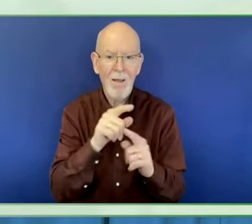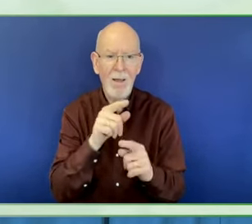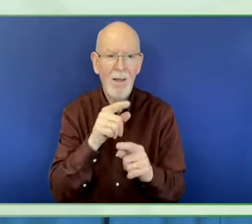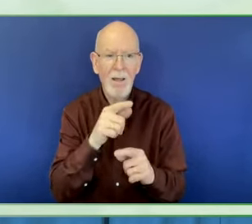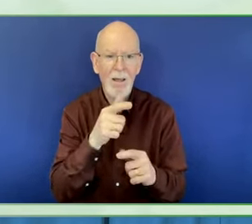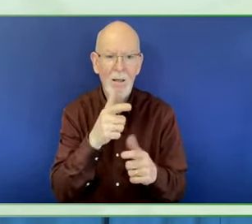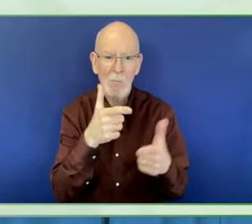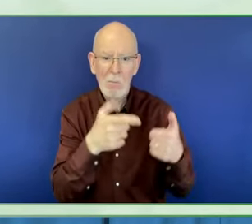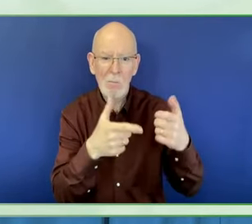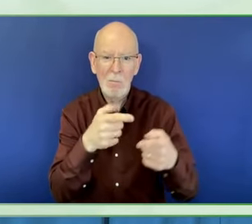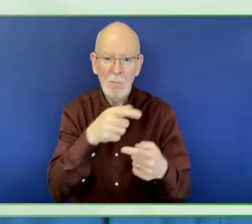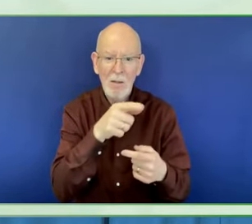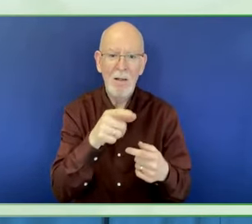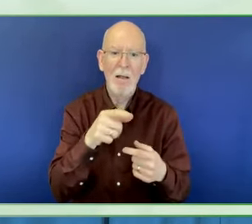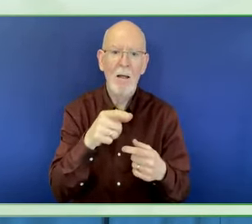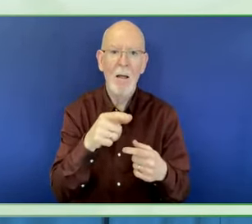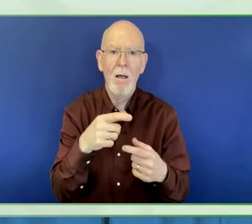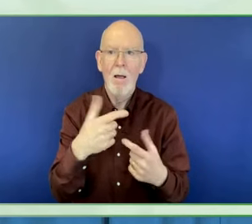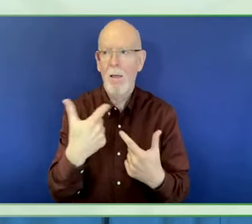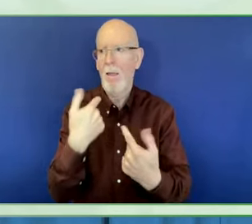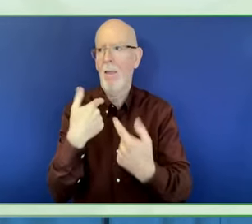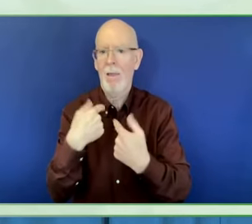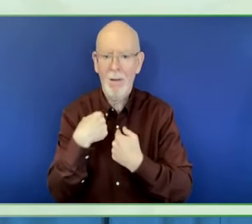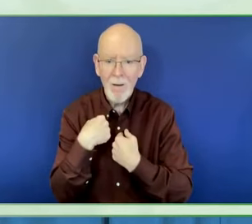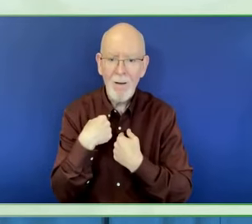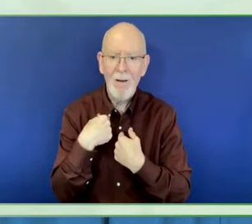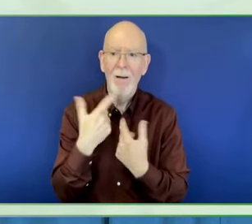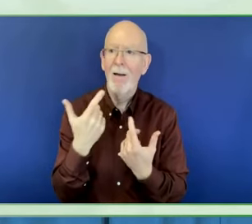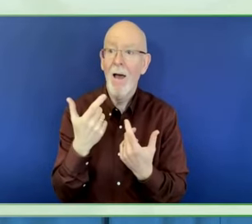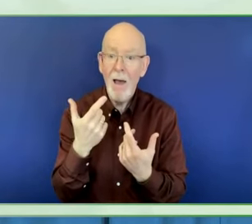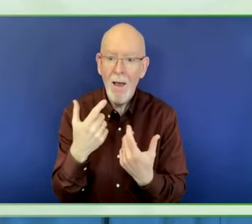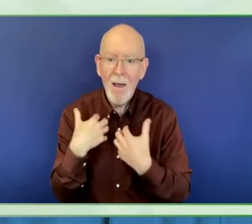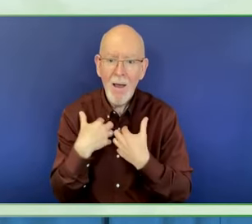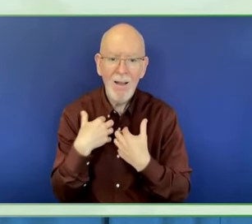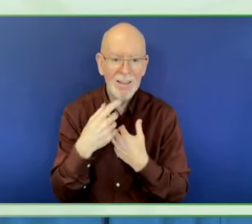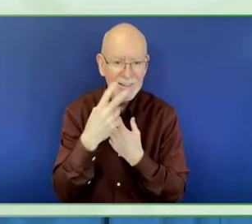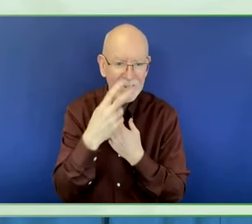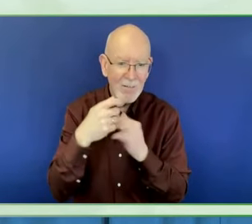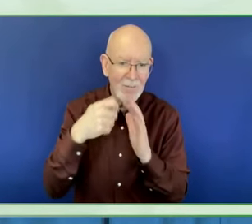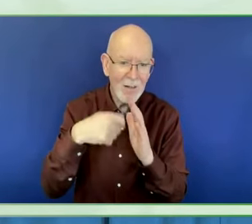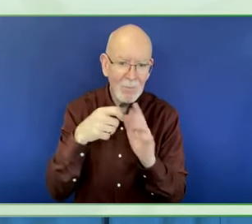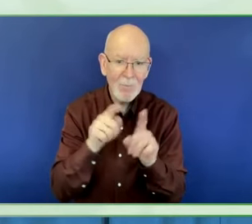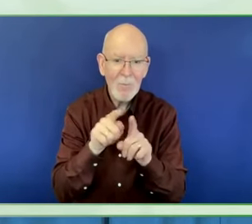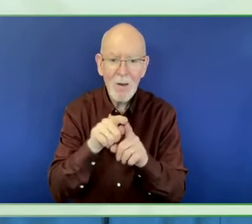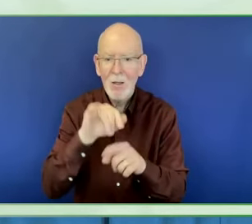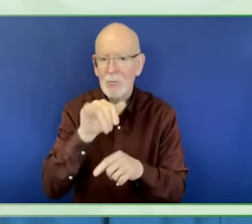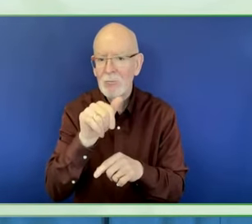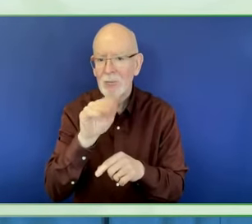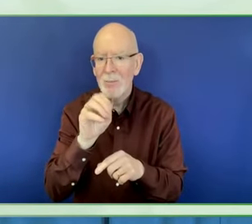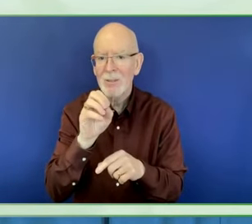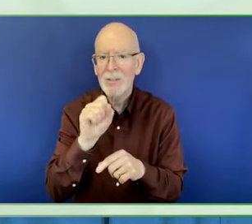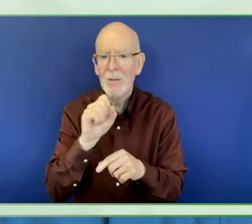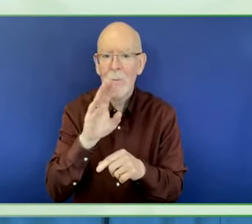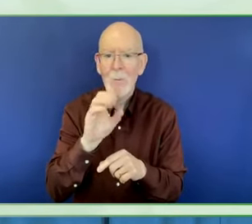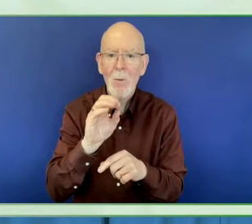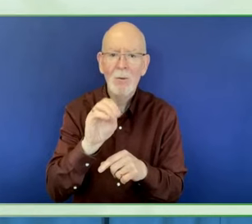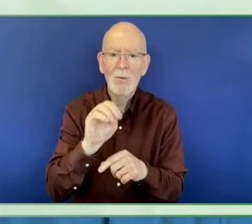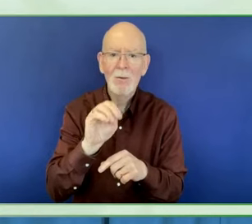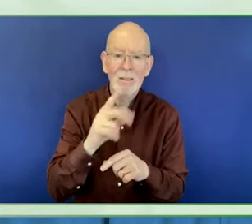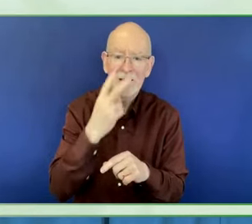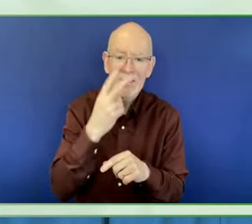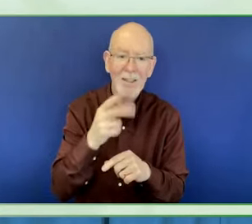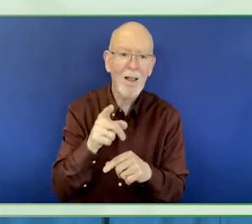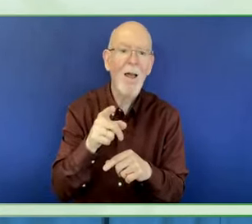films have in common? Disabled people continue to be betrayed as a villain, as a victim, or as an inspiration, but not